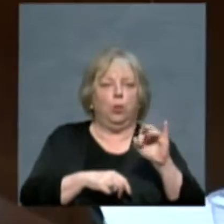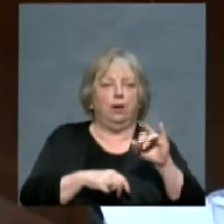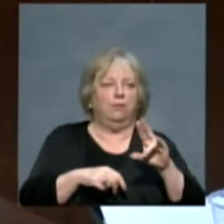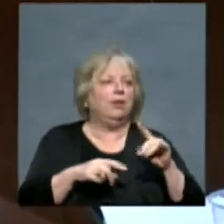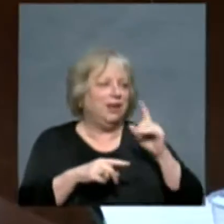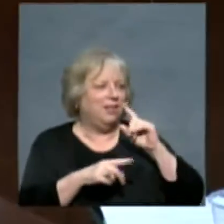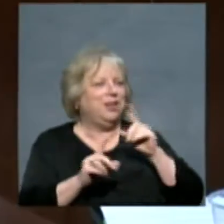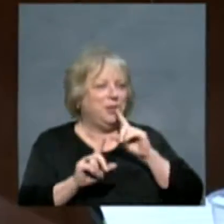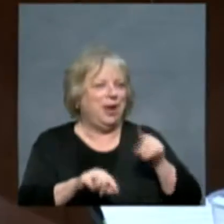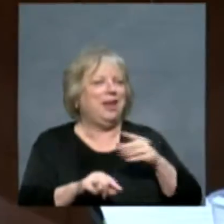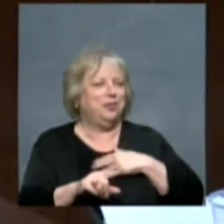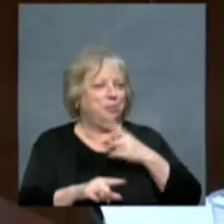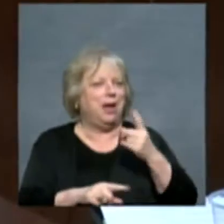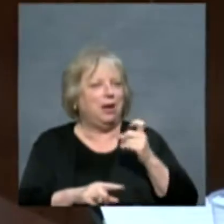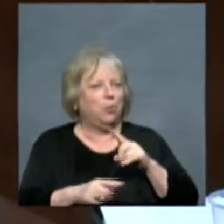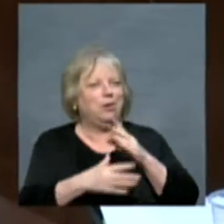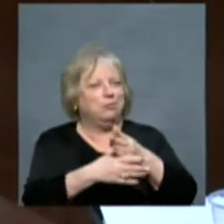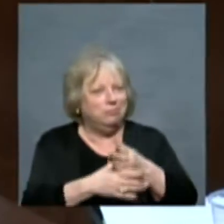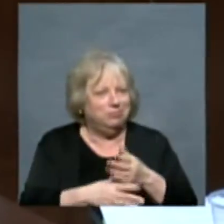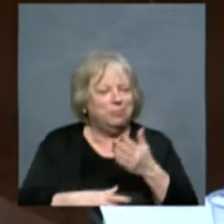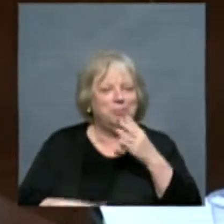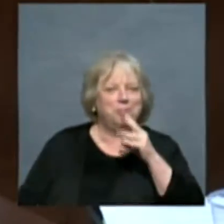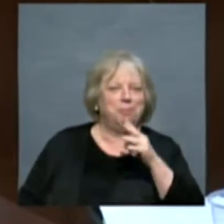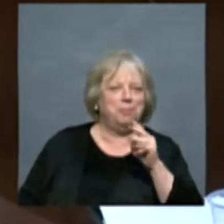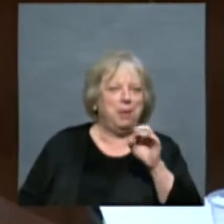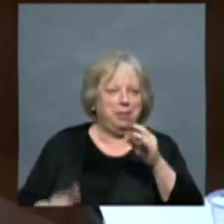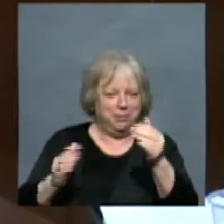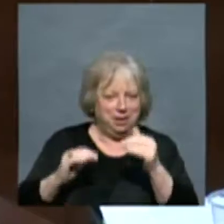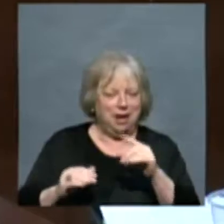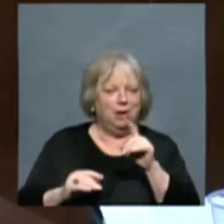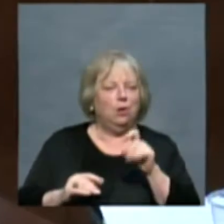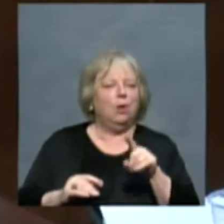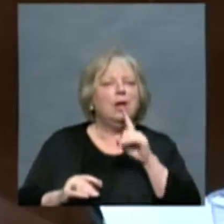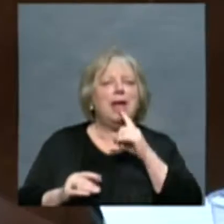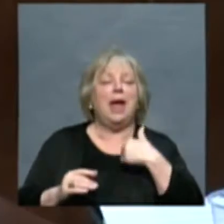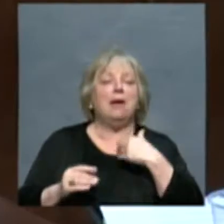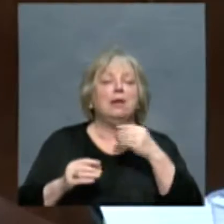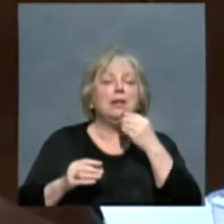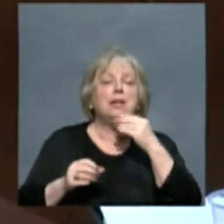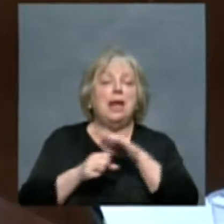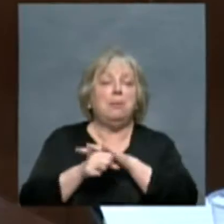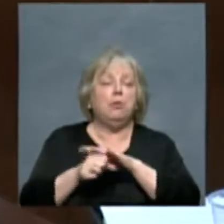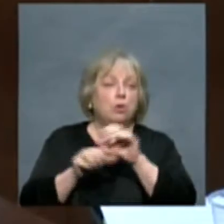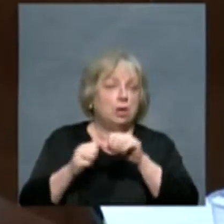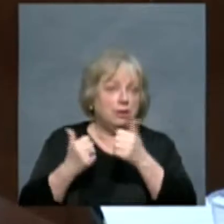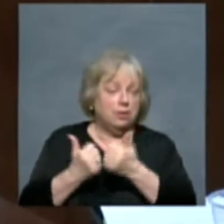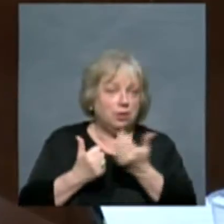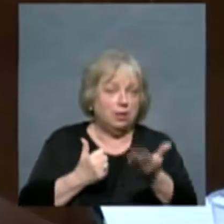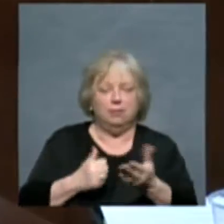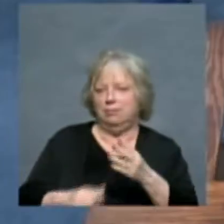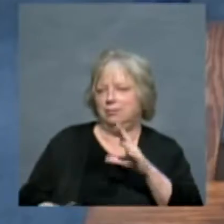my question, ma'am. My next one is there a neighborhood association